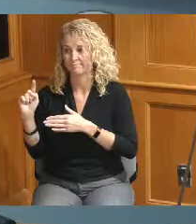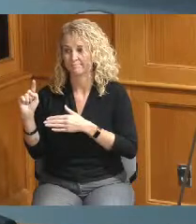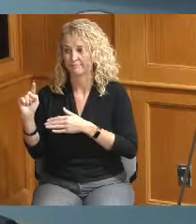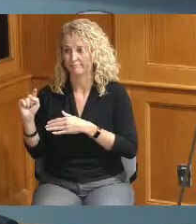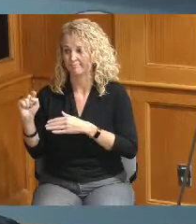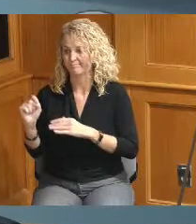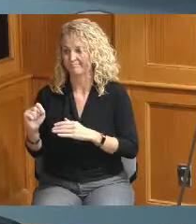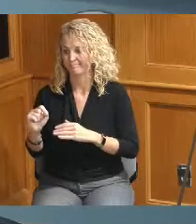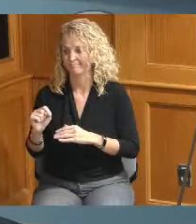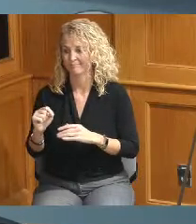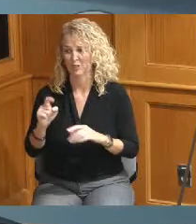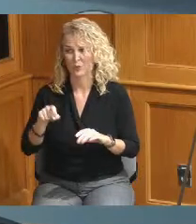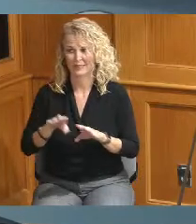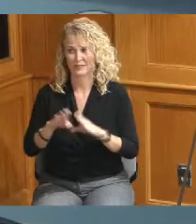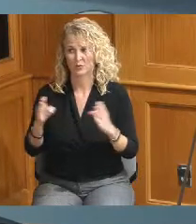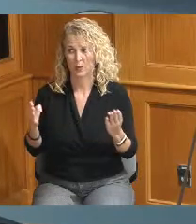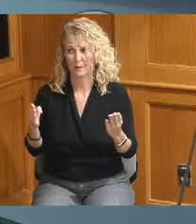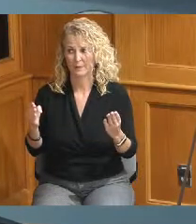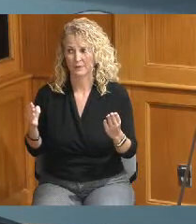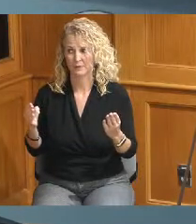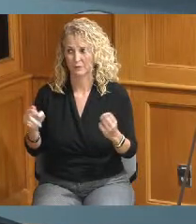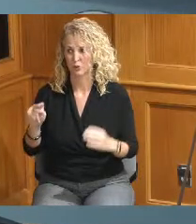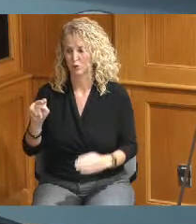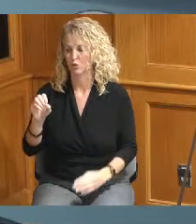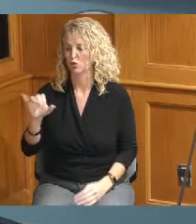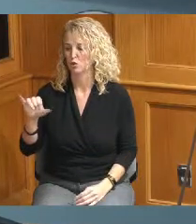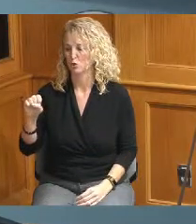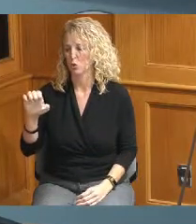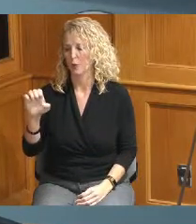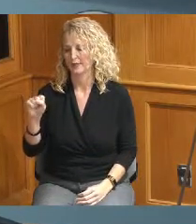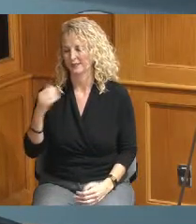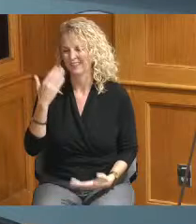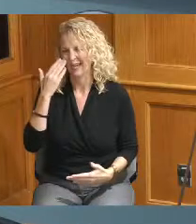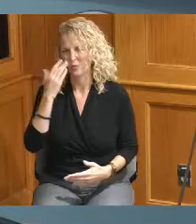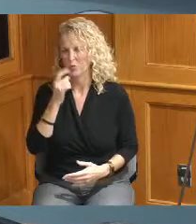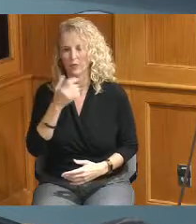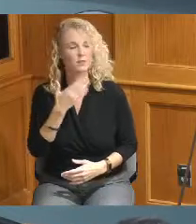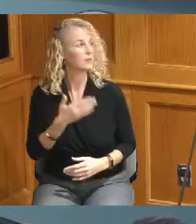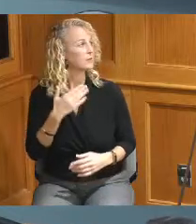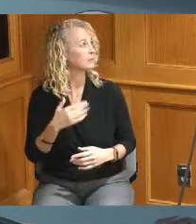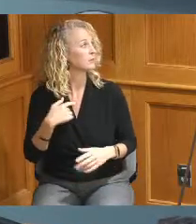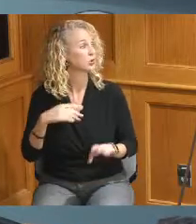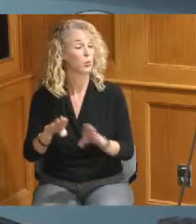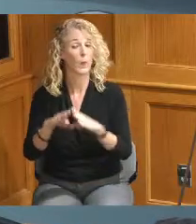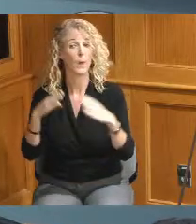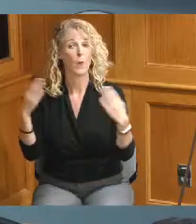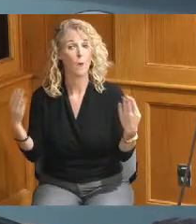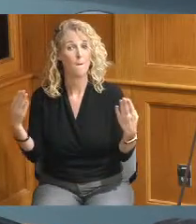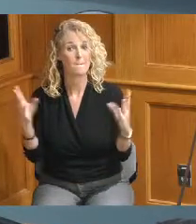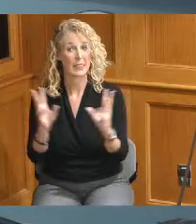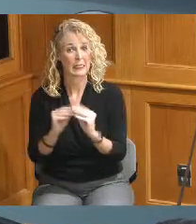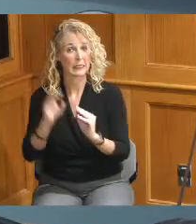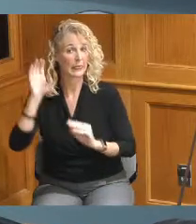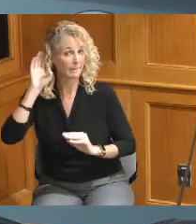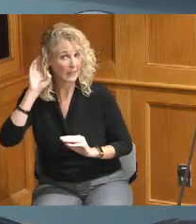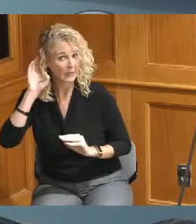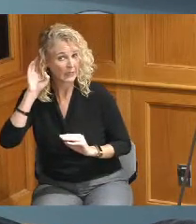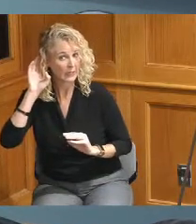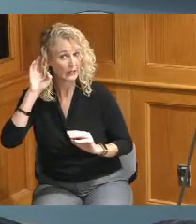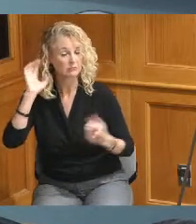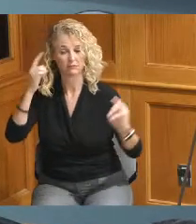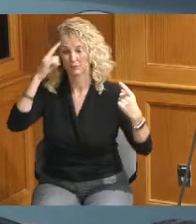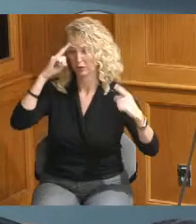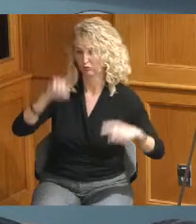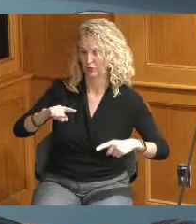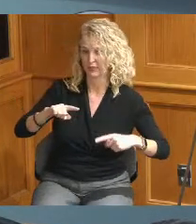open the hearing? Oh, okay. So I'm going to make a motion to open this hearing. Second.